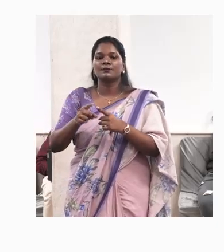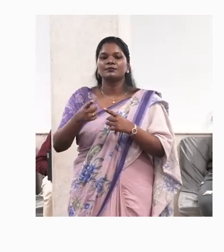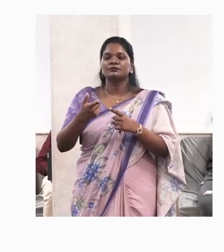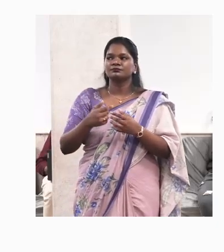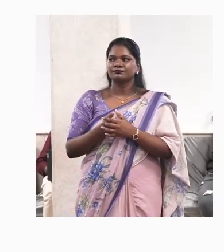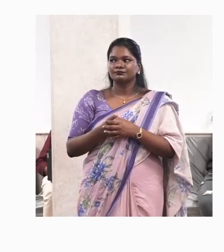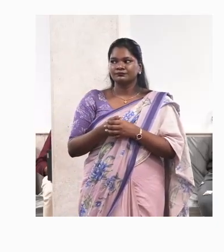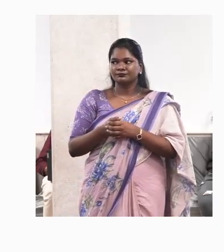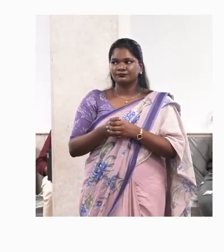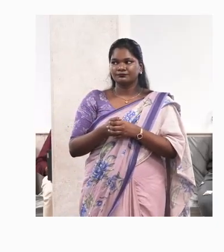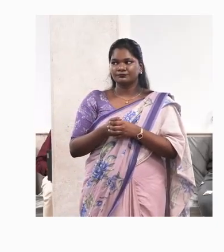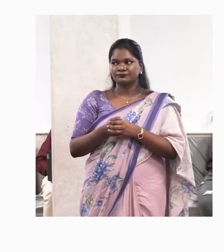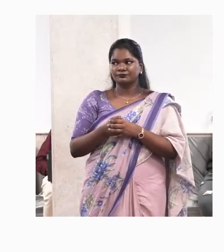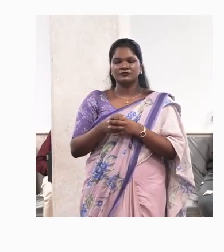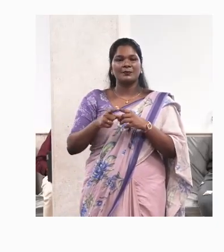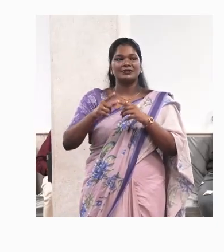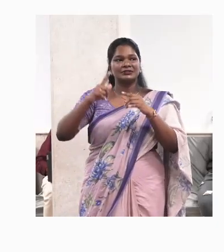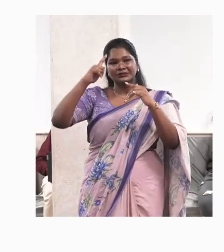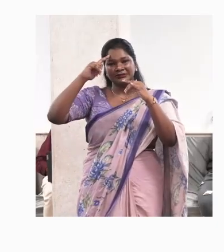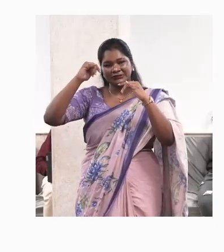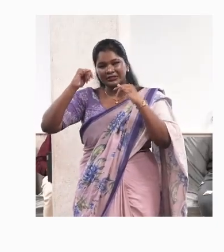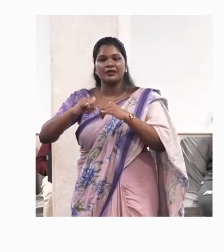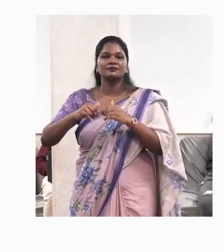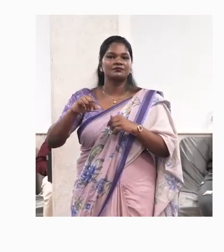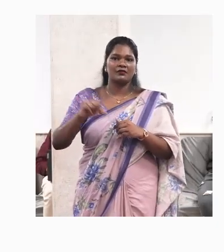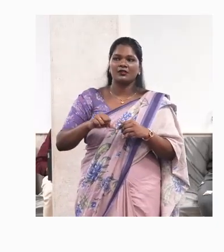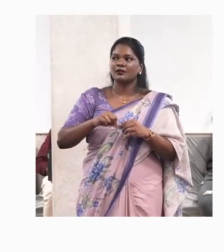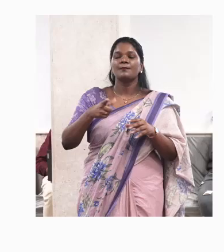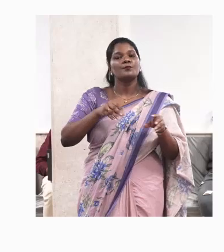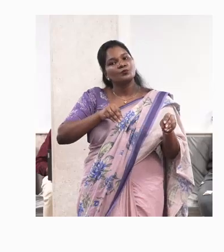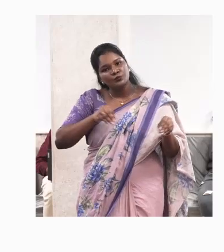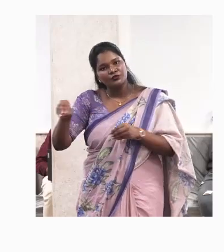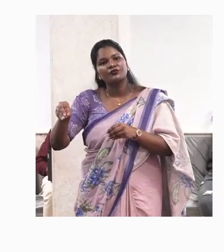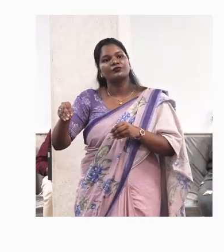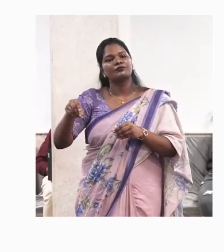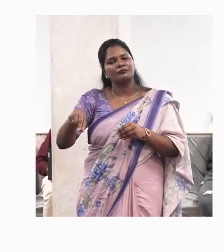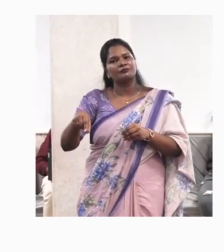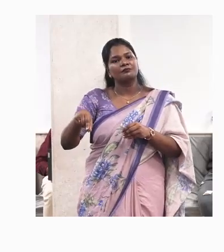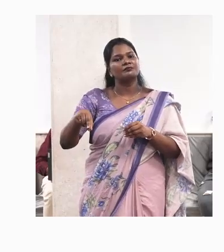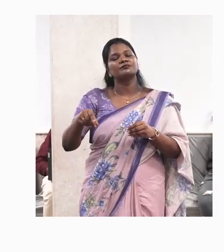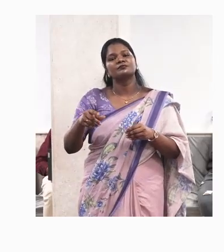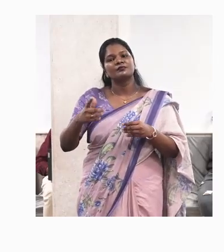cannot stay in that situation. Moving was